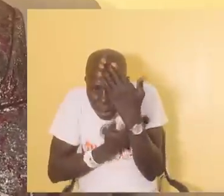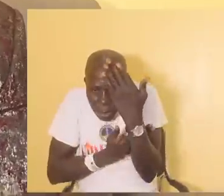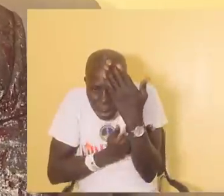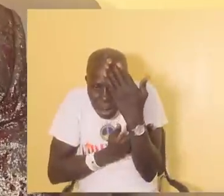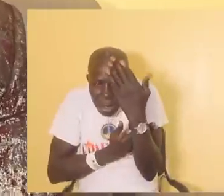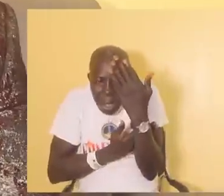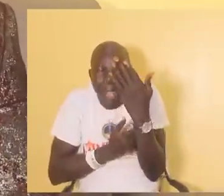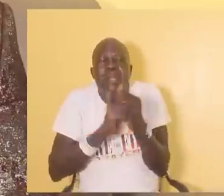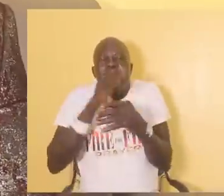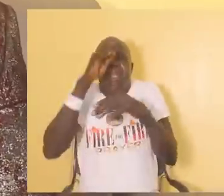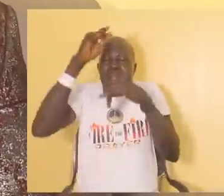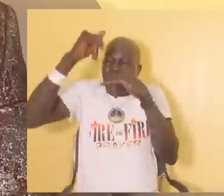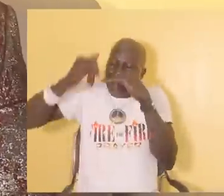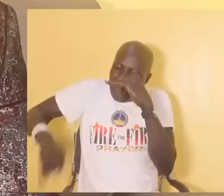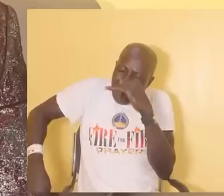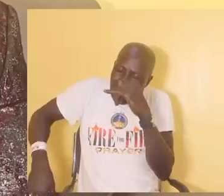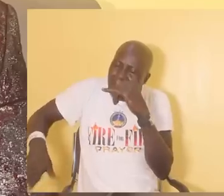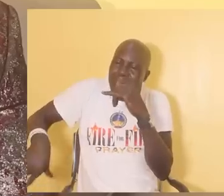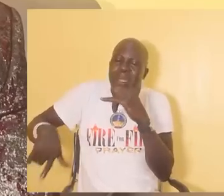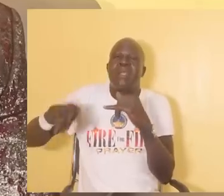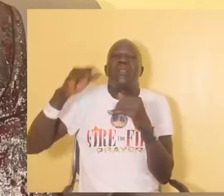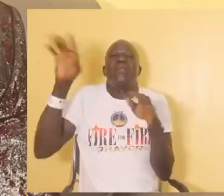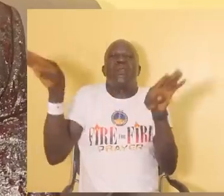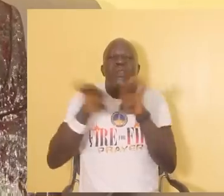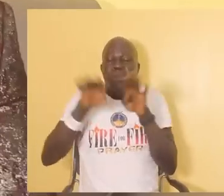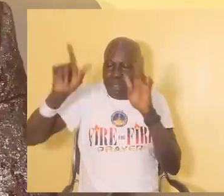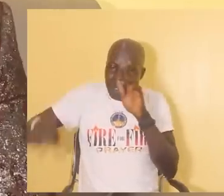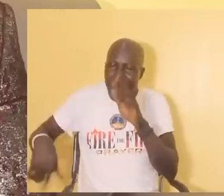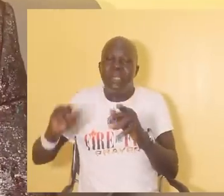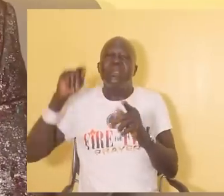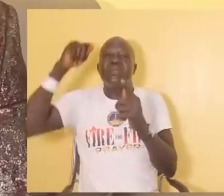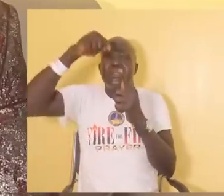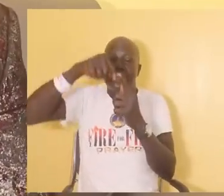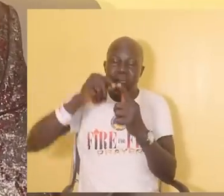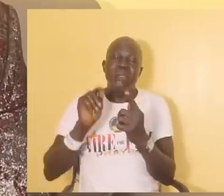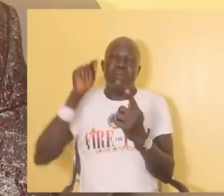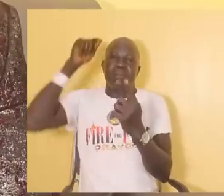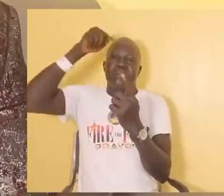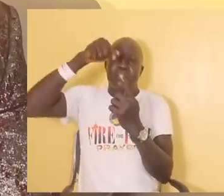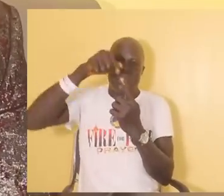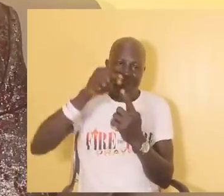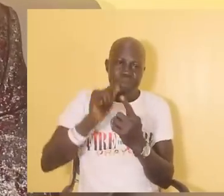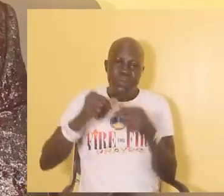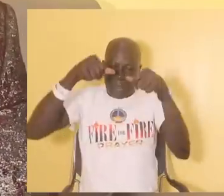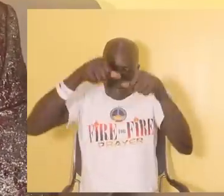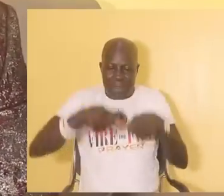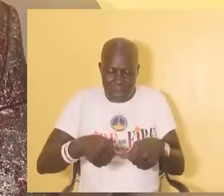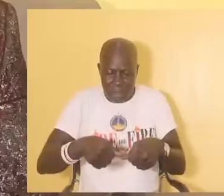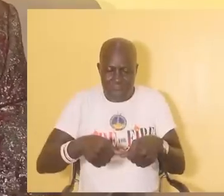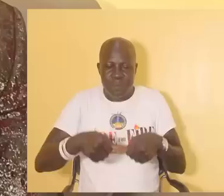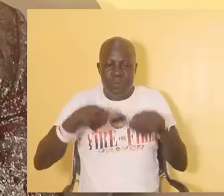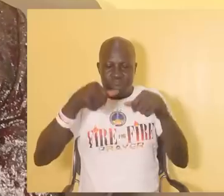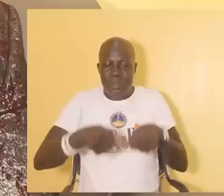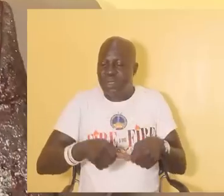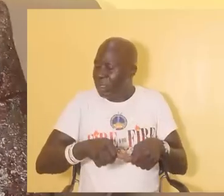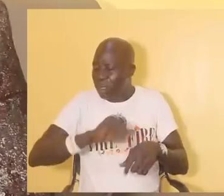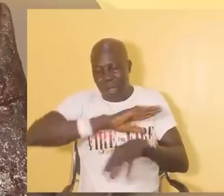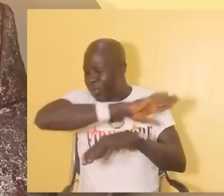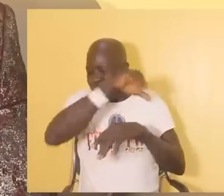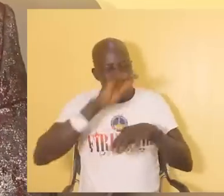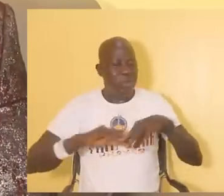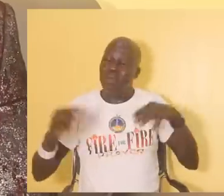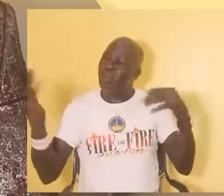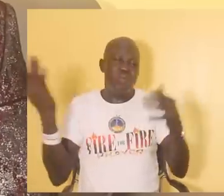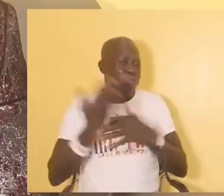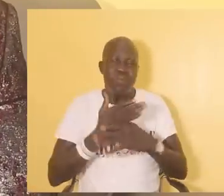de pe isiwo. And they close the. Sibe sibe. Till. Sibe sibe. Till. Sibe sibe. Till. Awon wo kajulu. They are